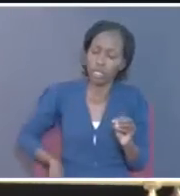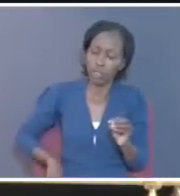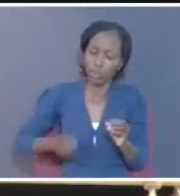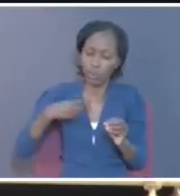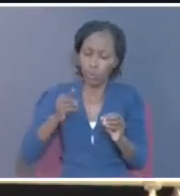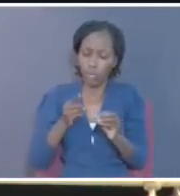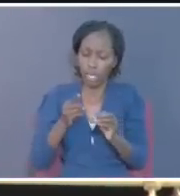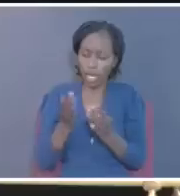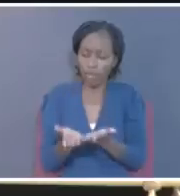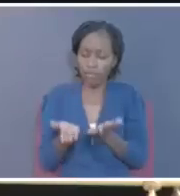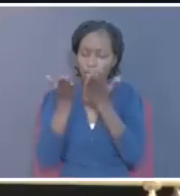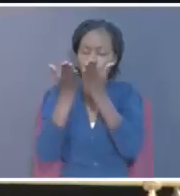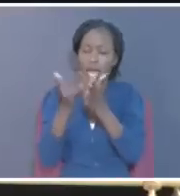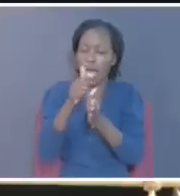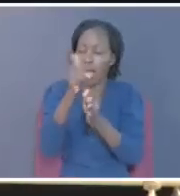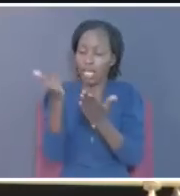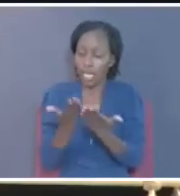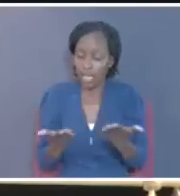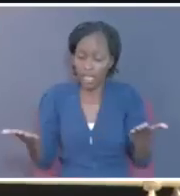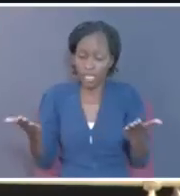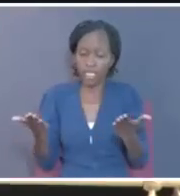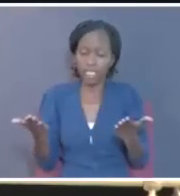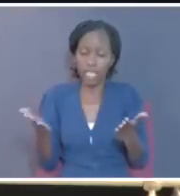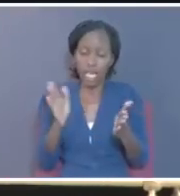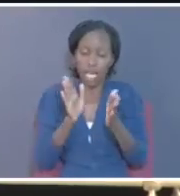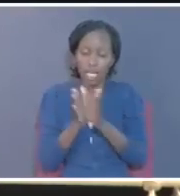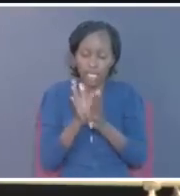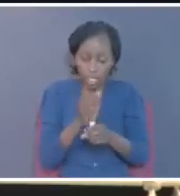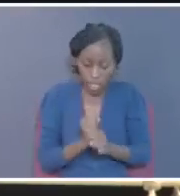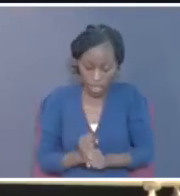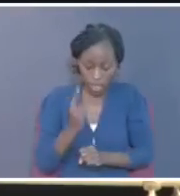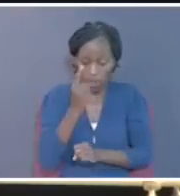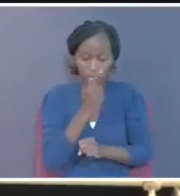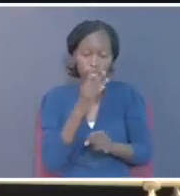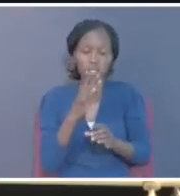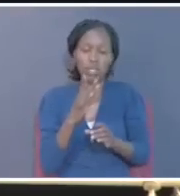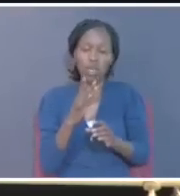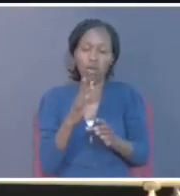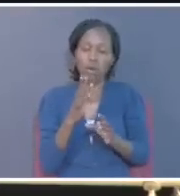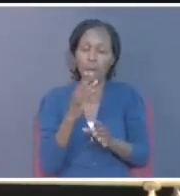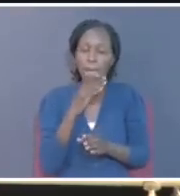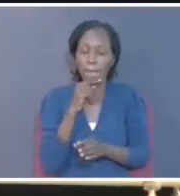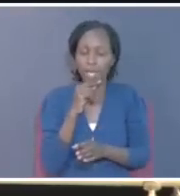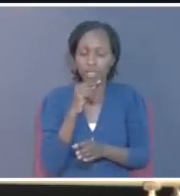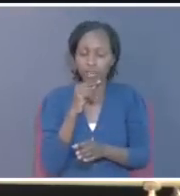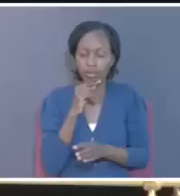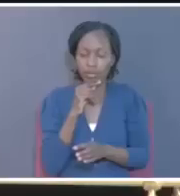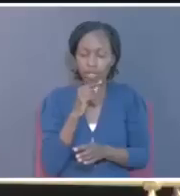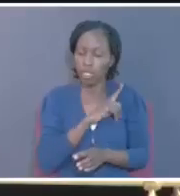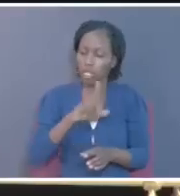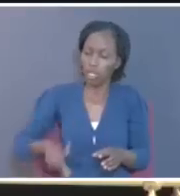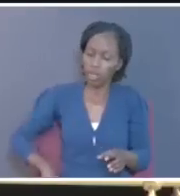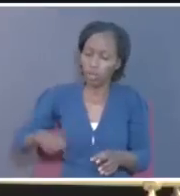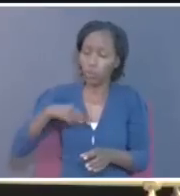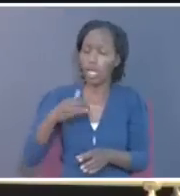things above you, Lord, and put our eyes on man and systems, Father God, instead of you. Lord,